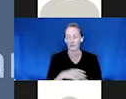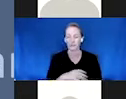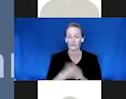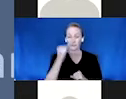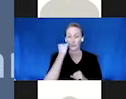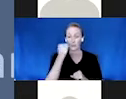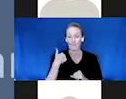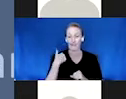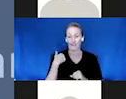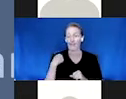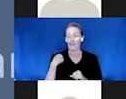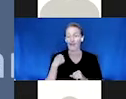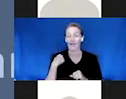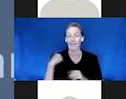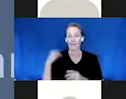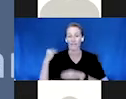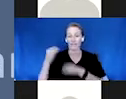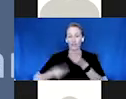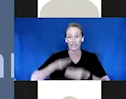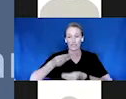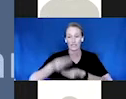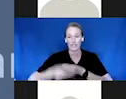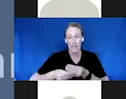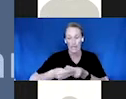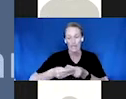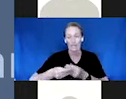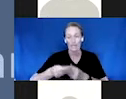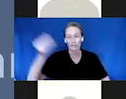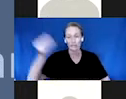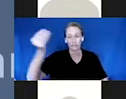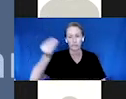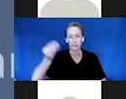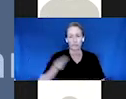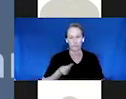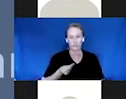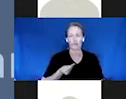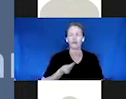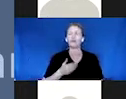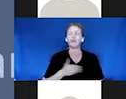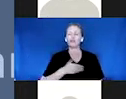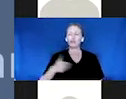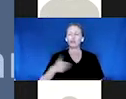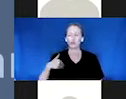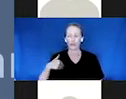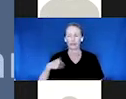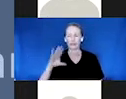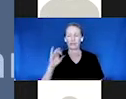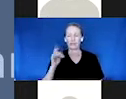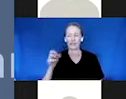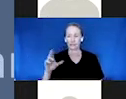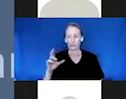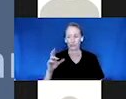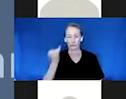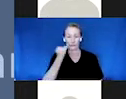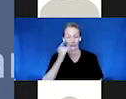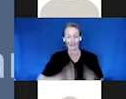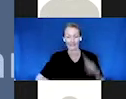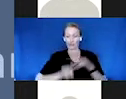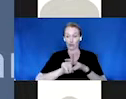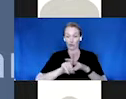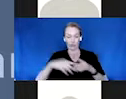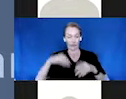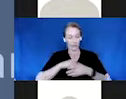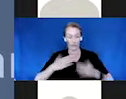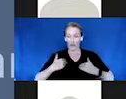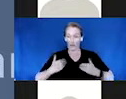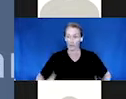genetic predisposition to breast cancer. Whether I express that gene or not depends on the nutrition, the foods I got to eat